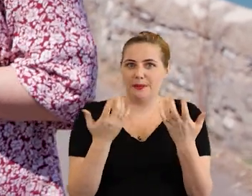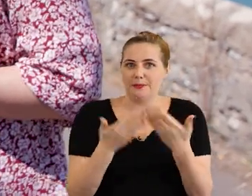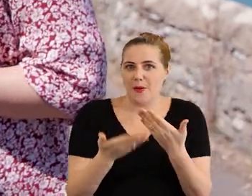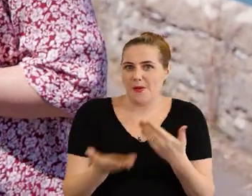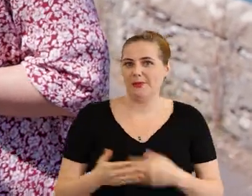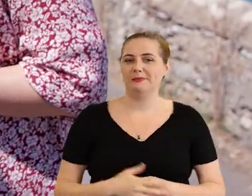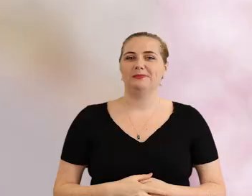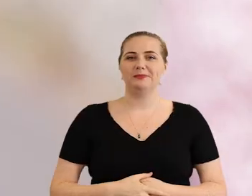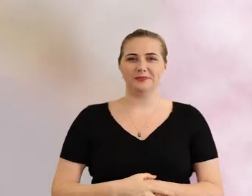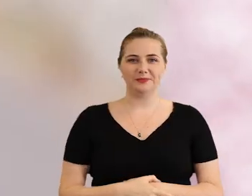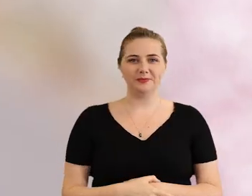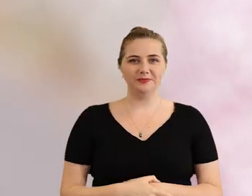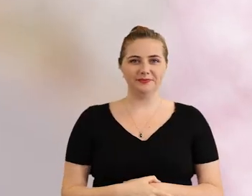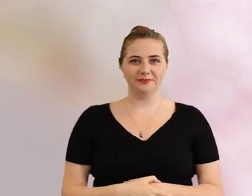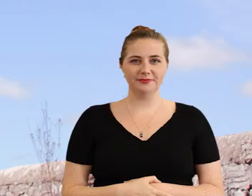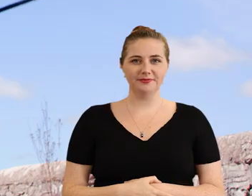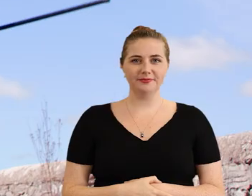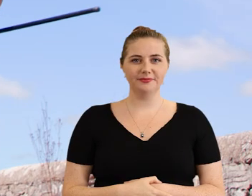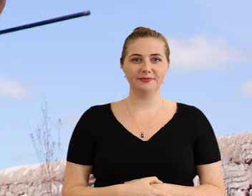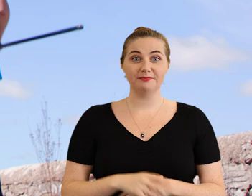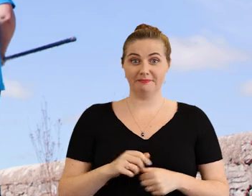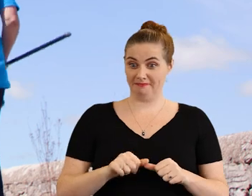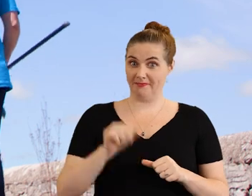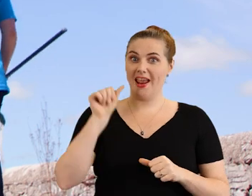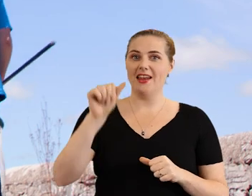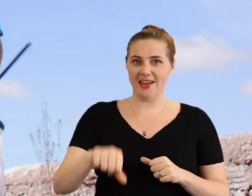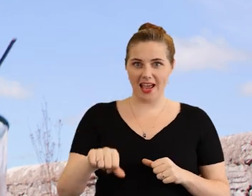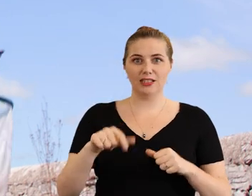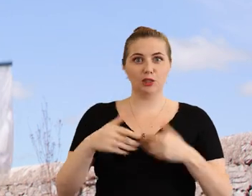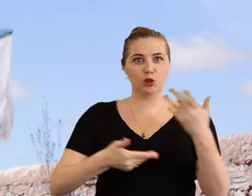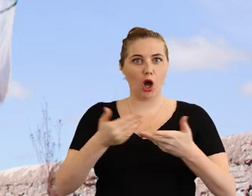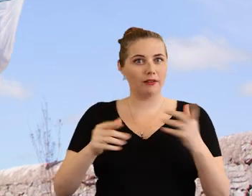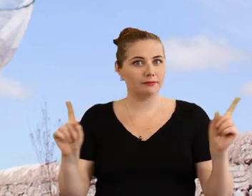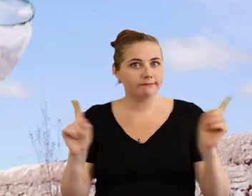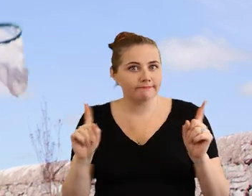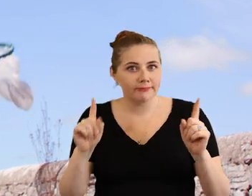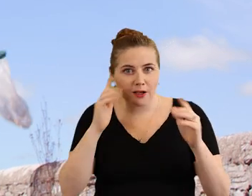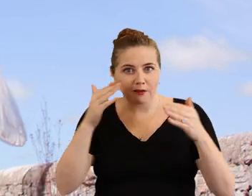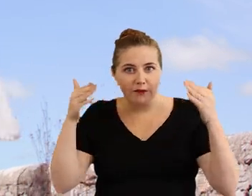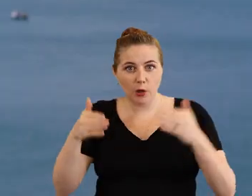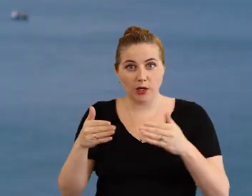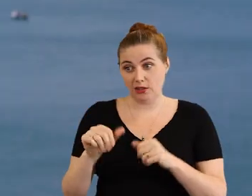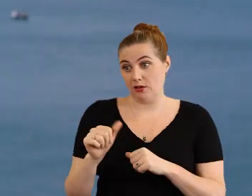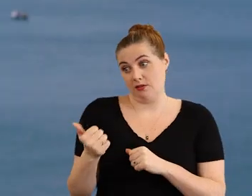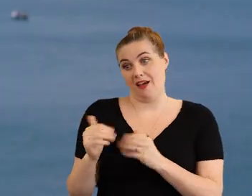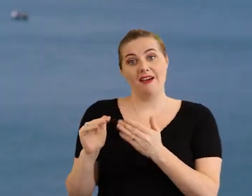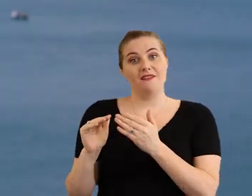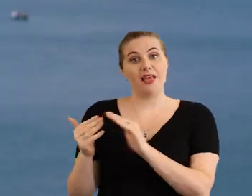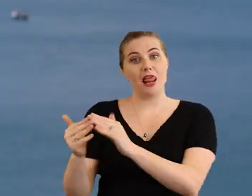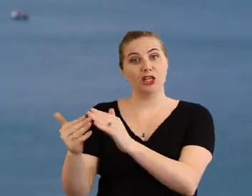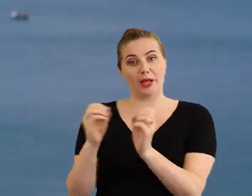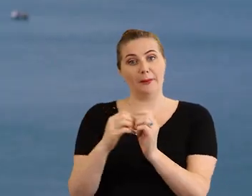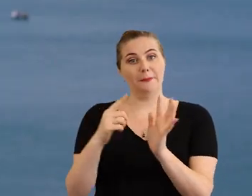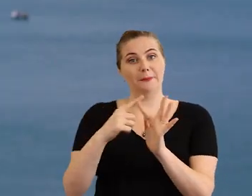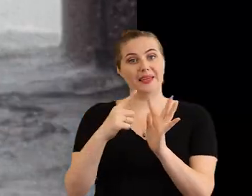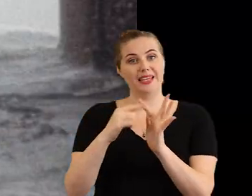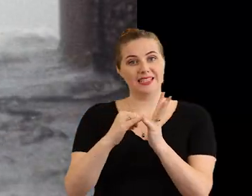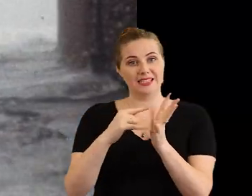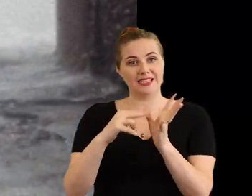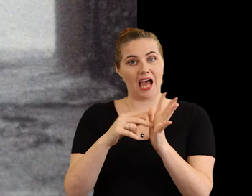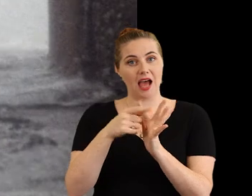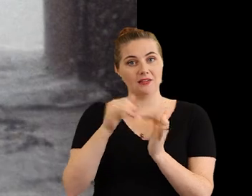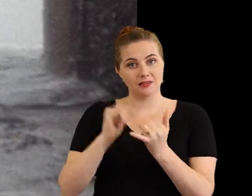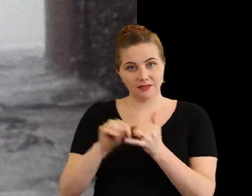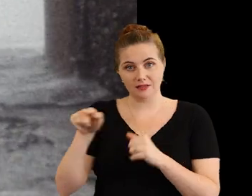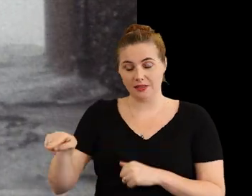life when you can see them in a pot. Amazing. Next, we're going to look at a story that focuses on the nearby village